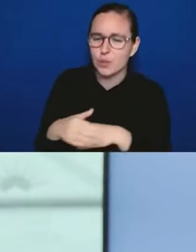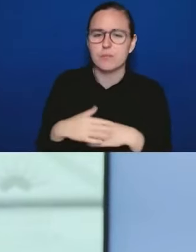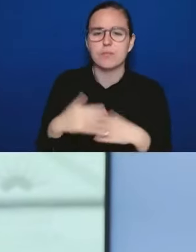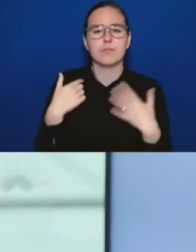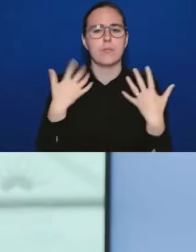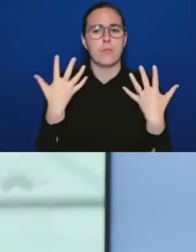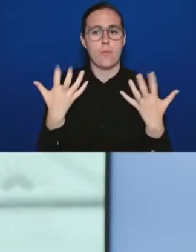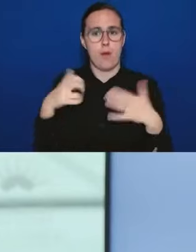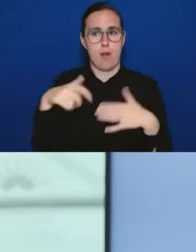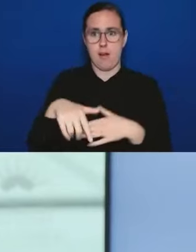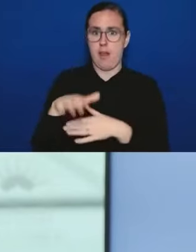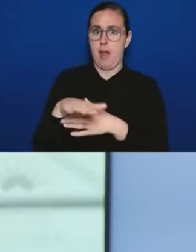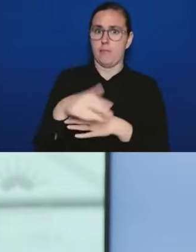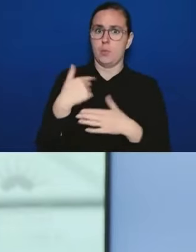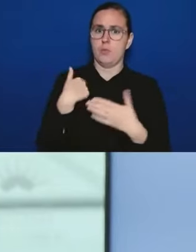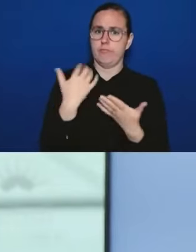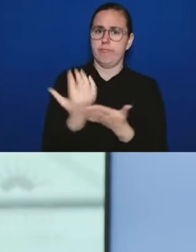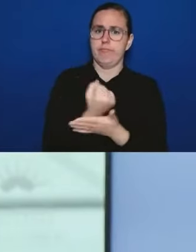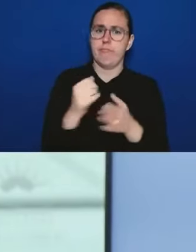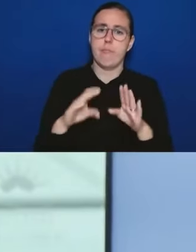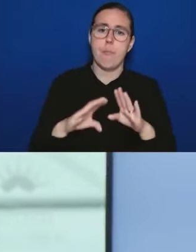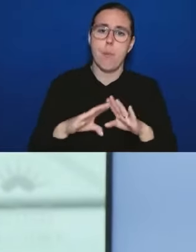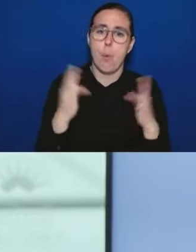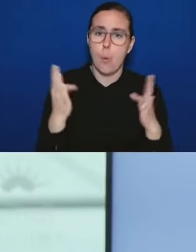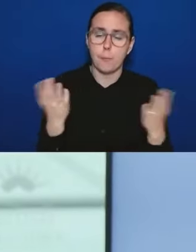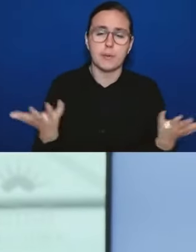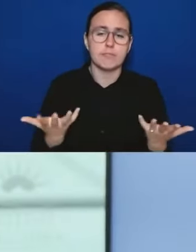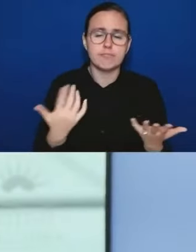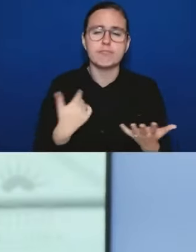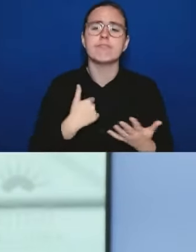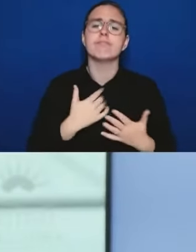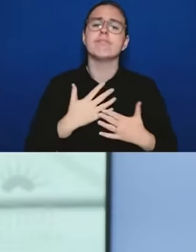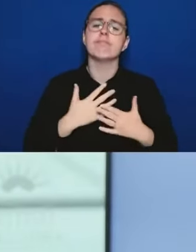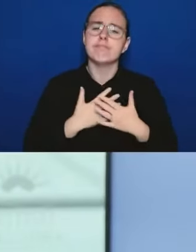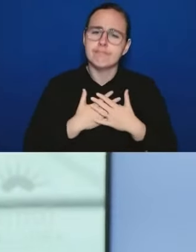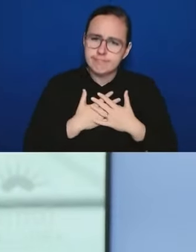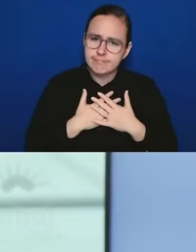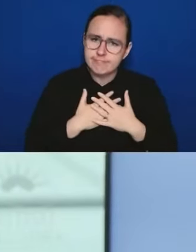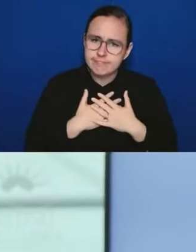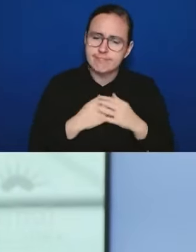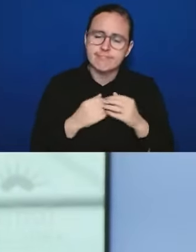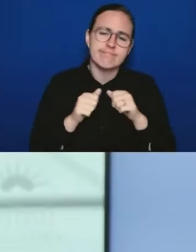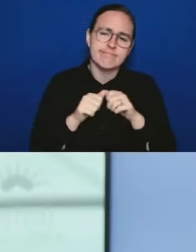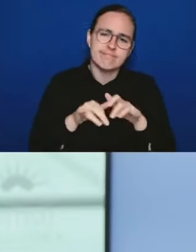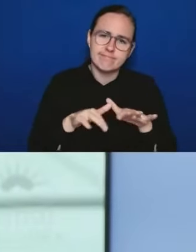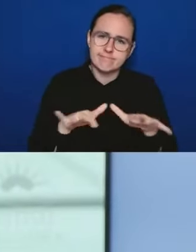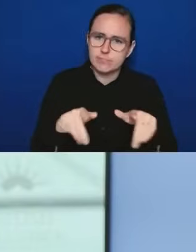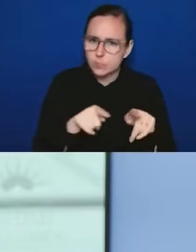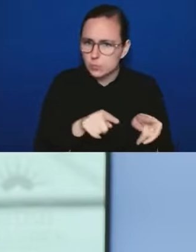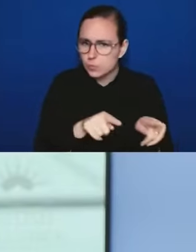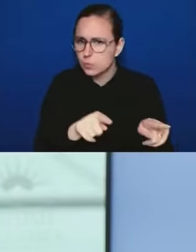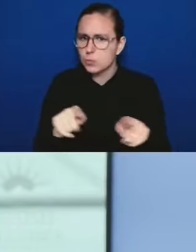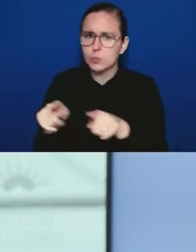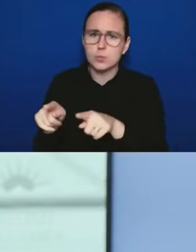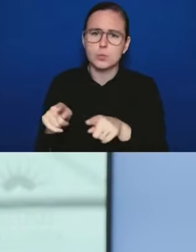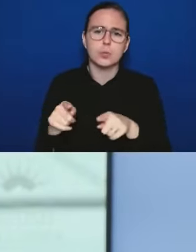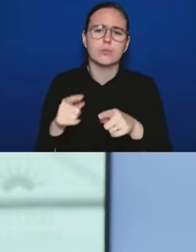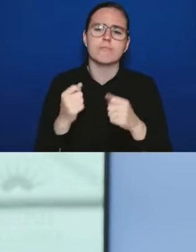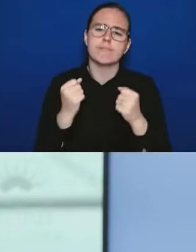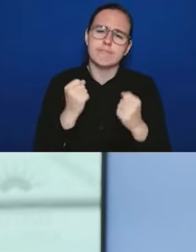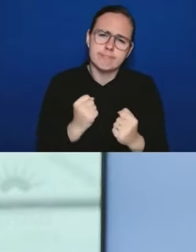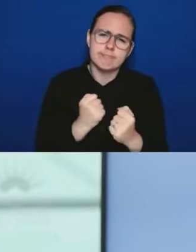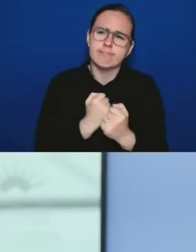just sending strength and love to my kith and kin in Nova Scotia, PEI, Newfoundland, who